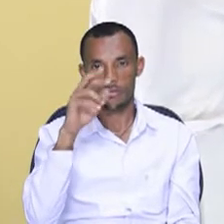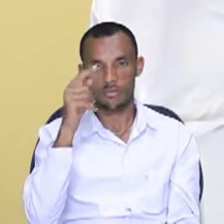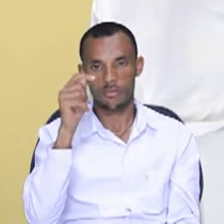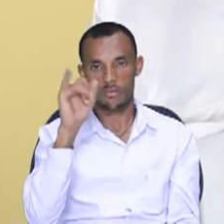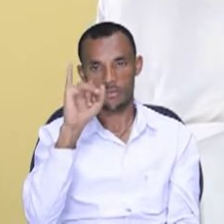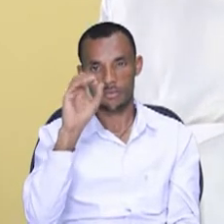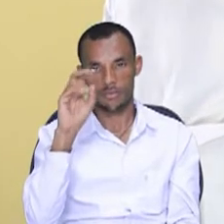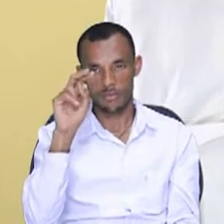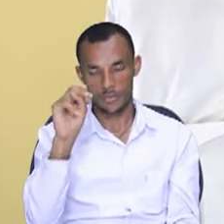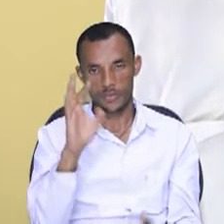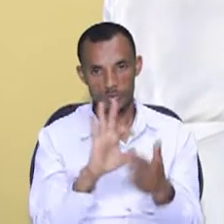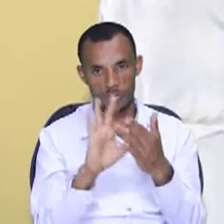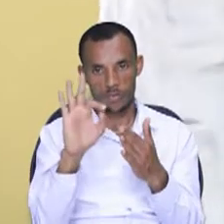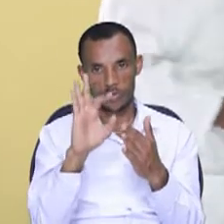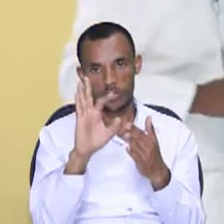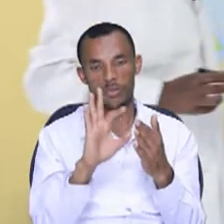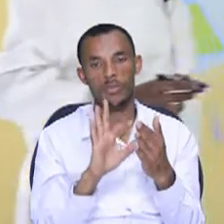Period number